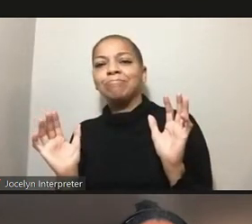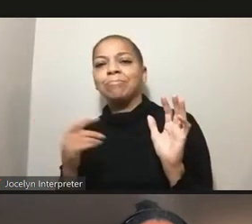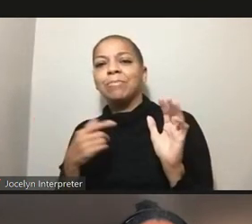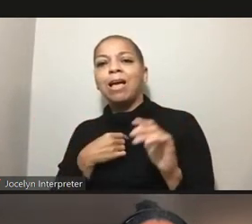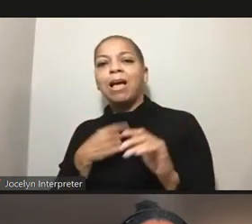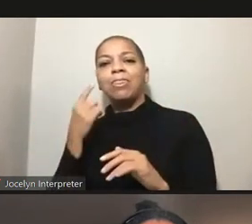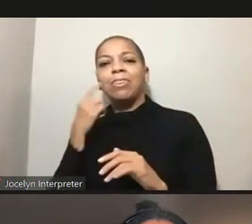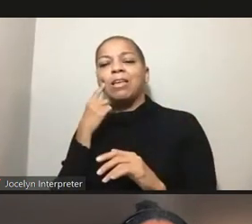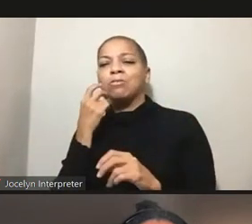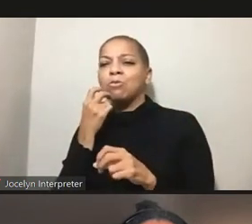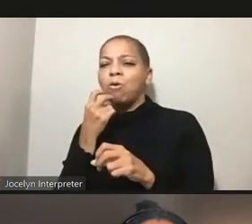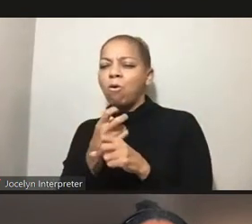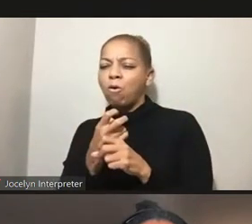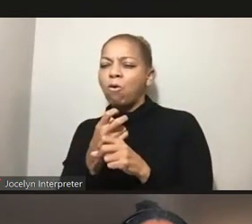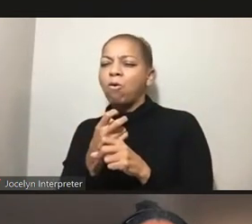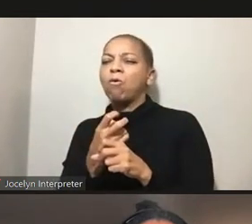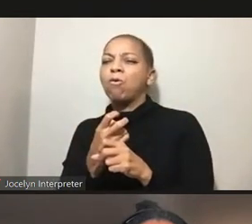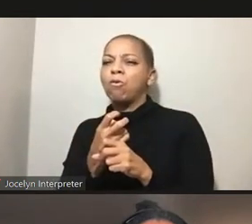hard